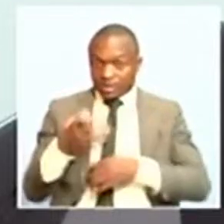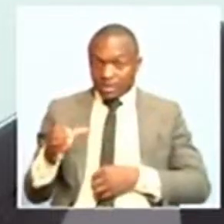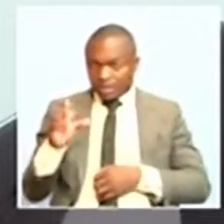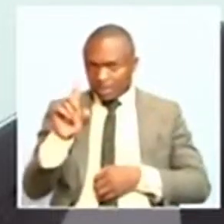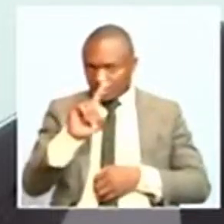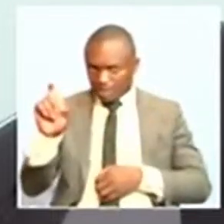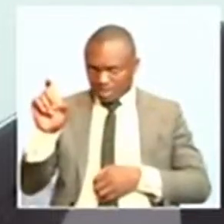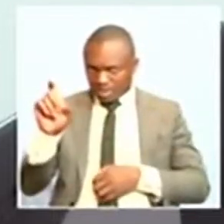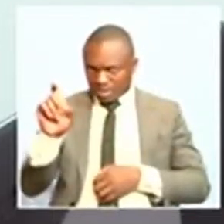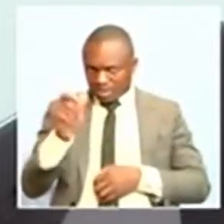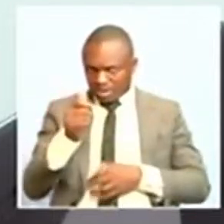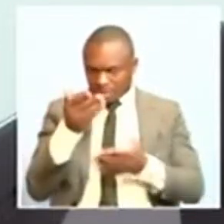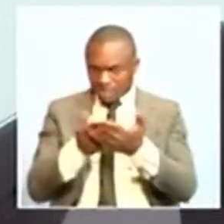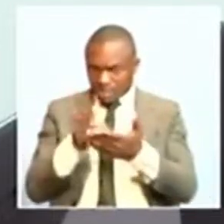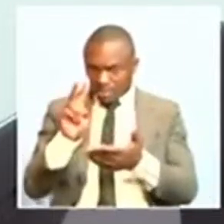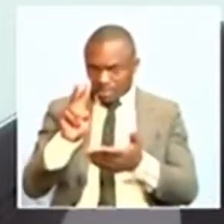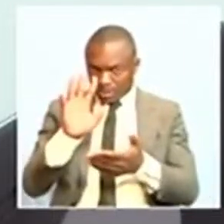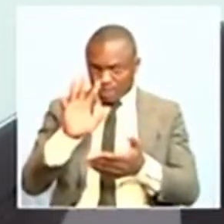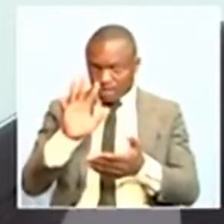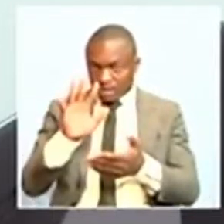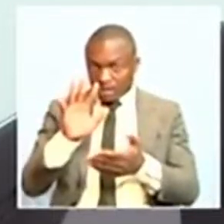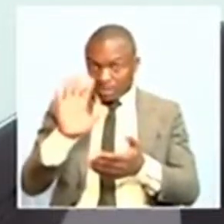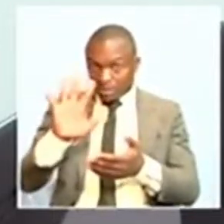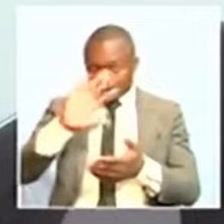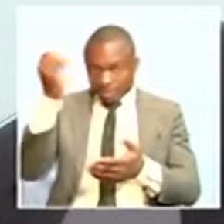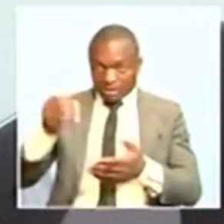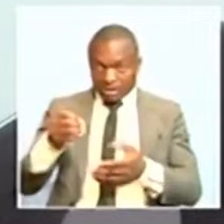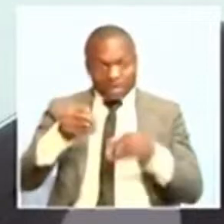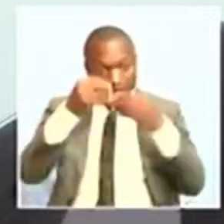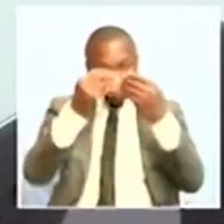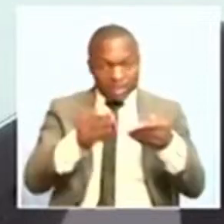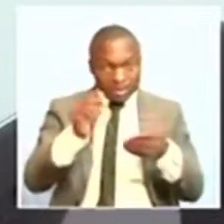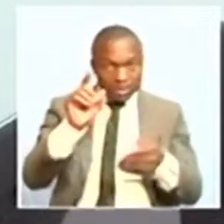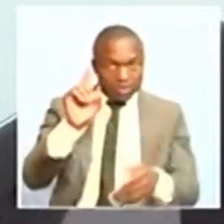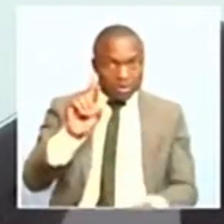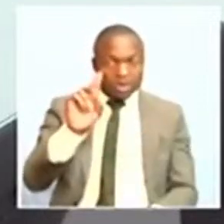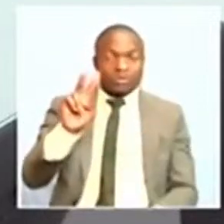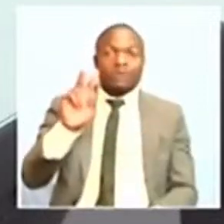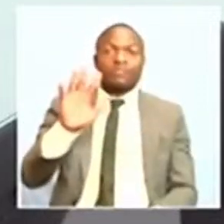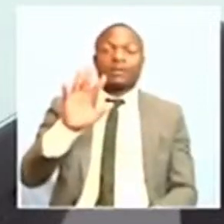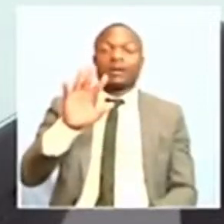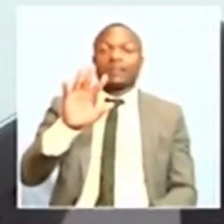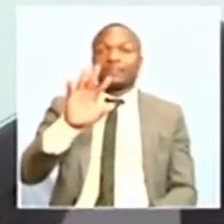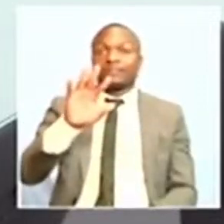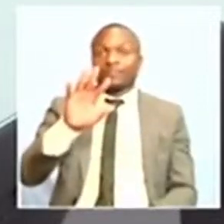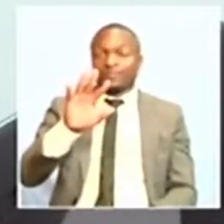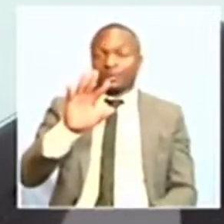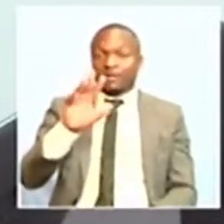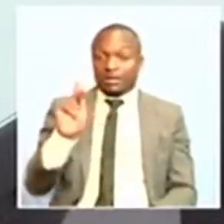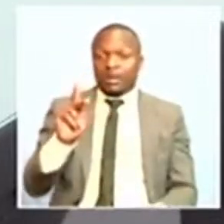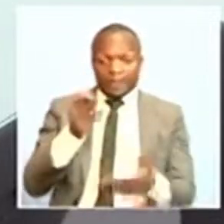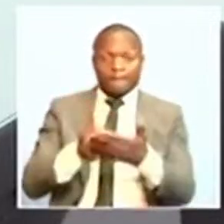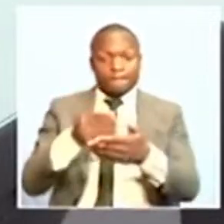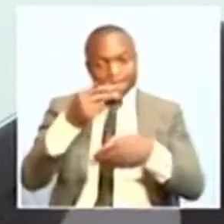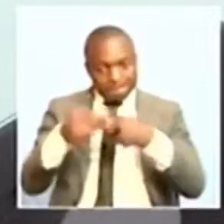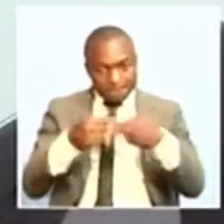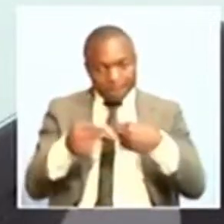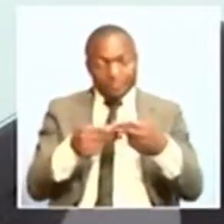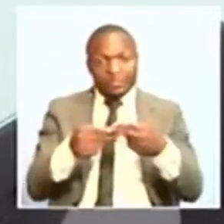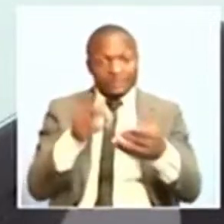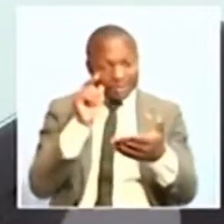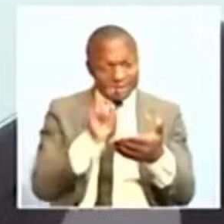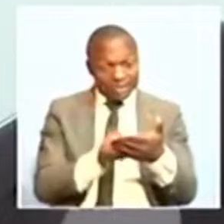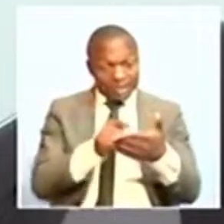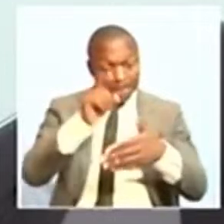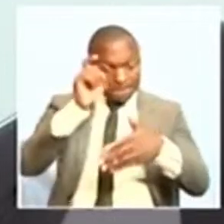is 25 kwacha, the 5% surtax will be levied on 125 kwacha. So effectively, this means that this